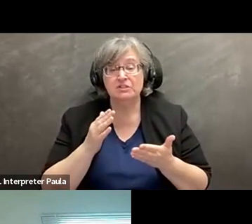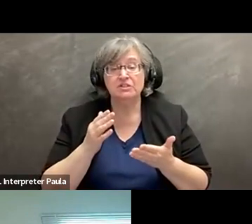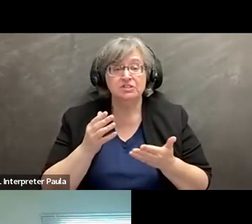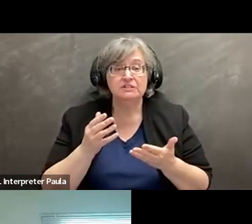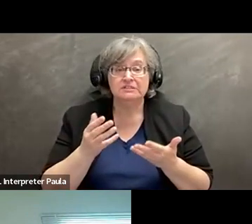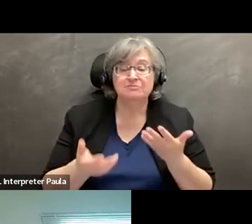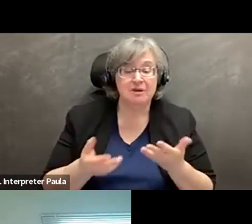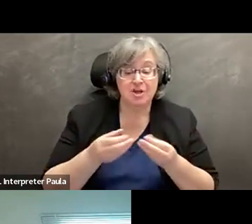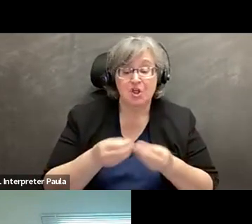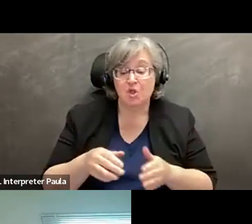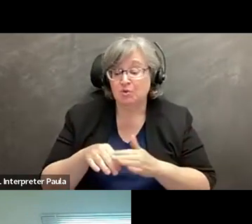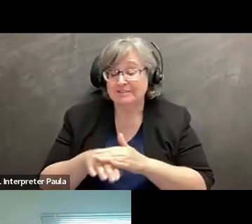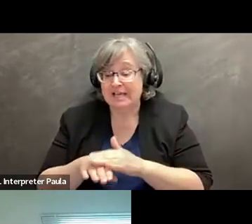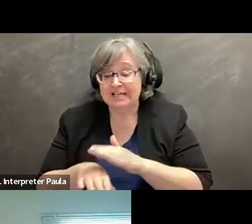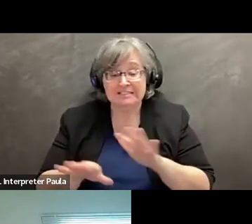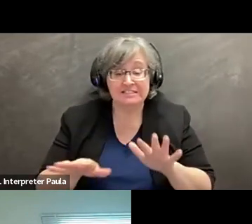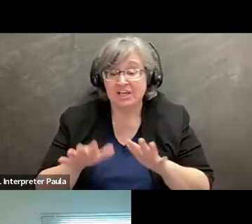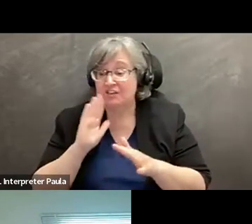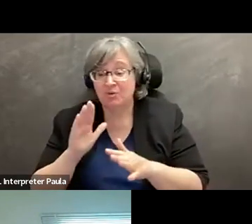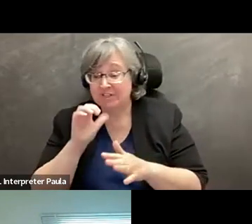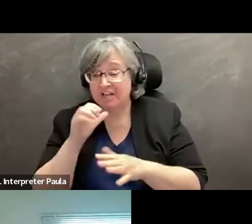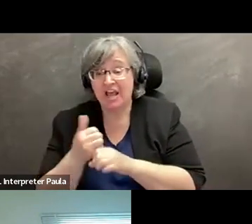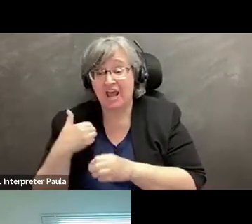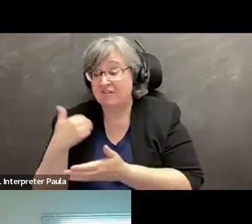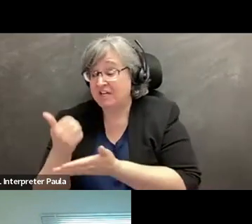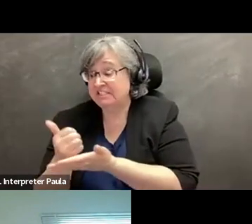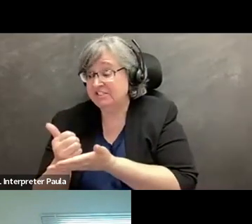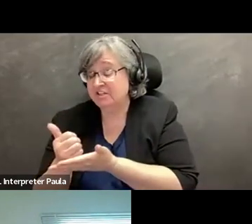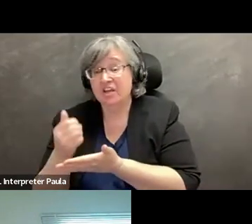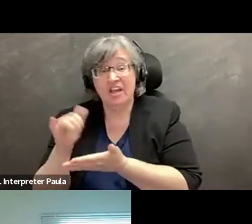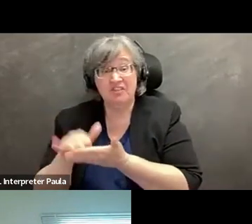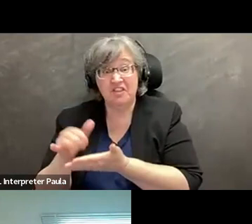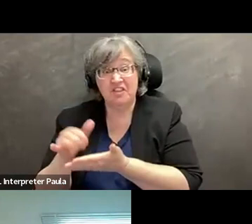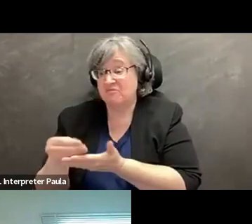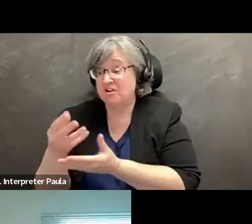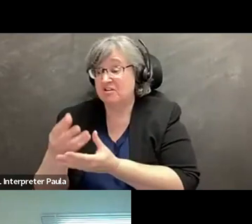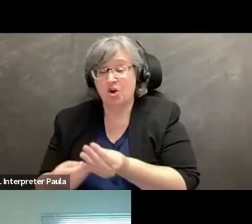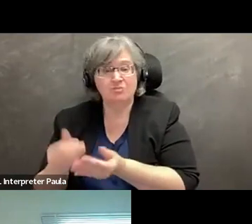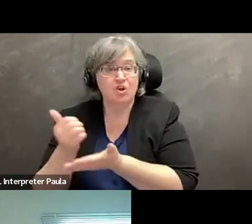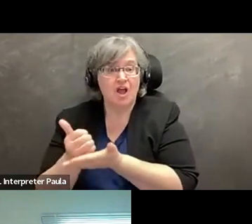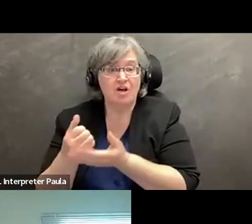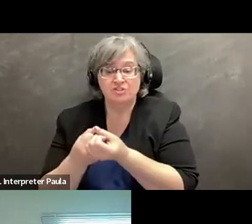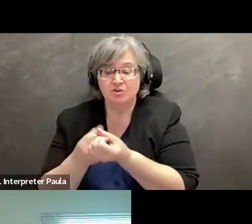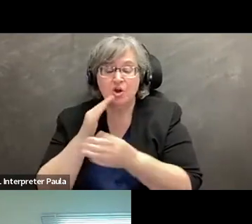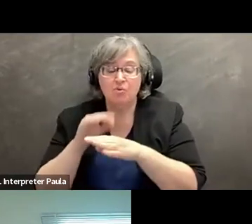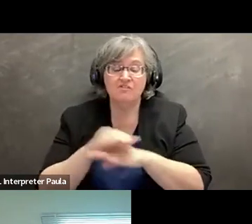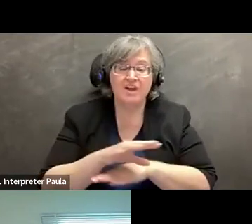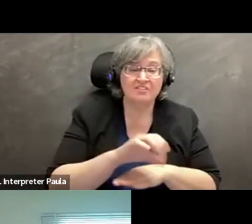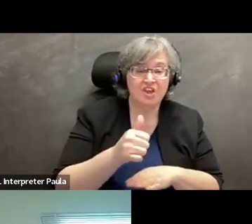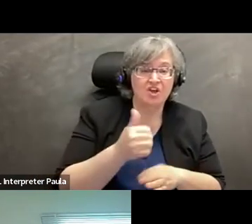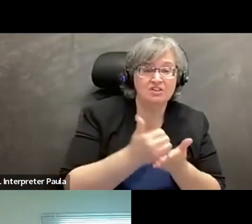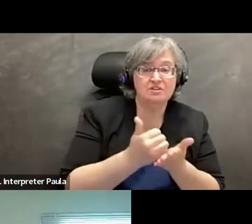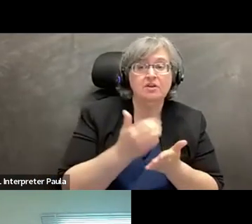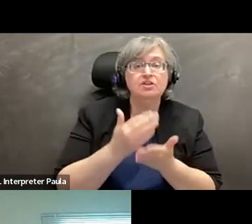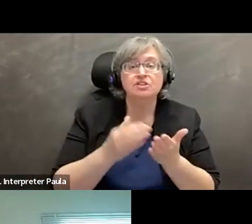they're doing with other forms of assistance. And if one form of assistance disappears, it may affect all the others. So we have cases